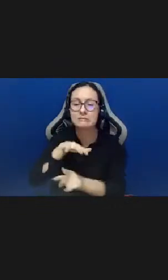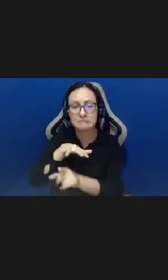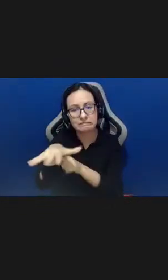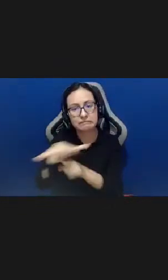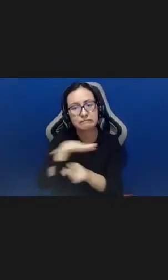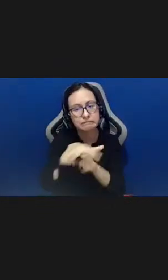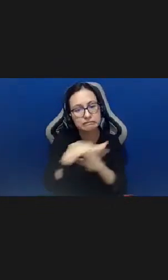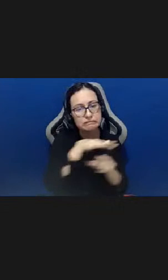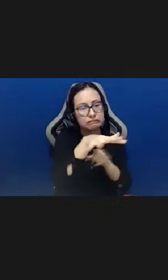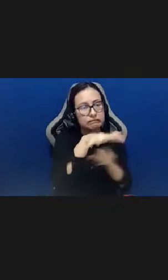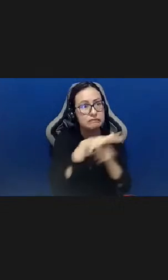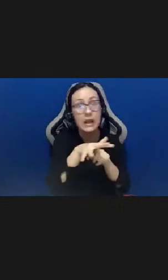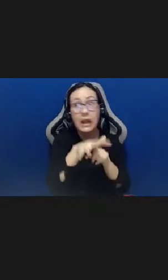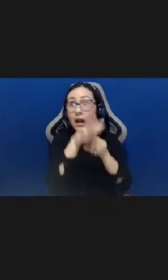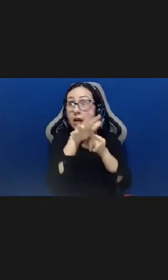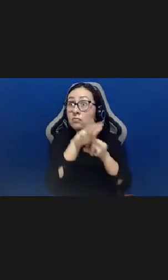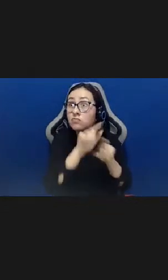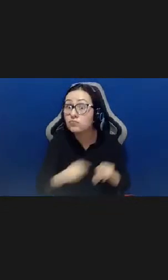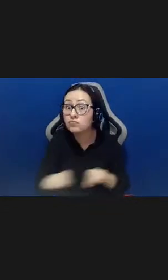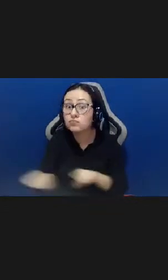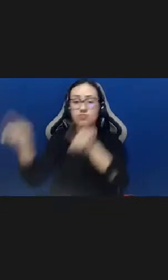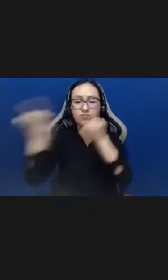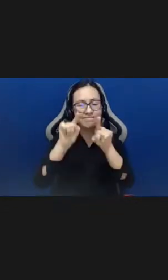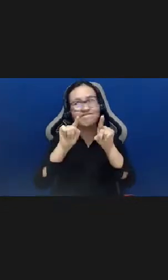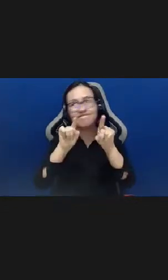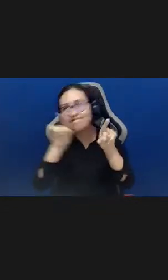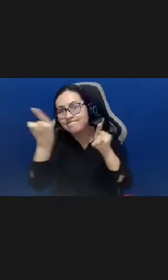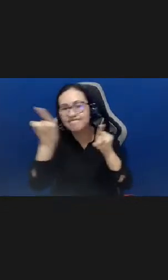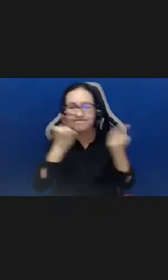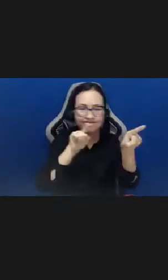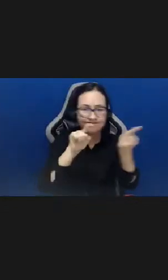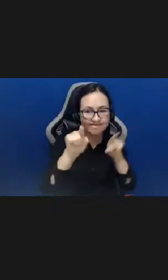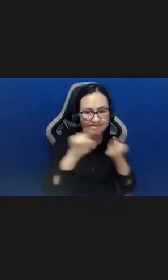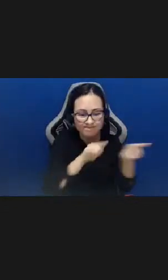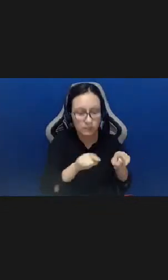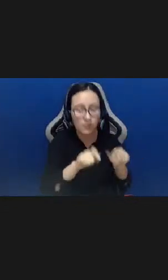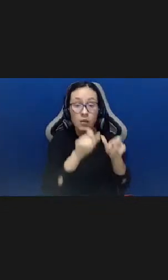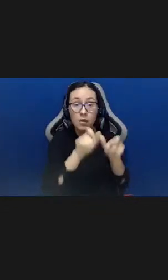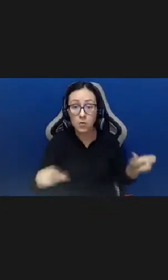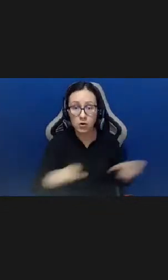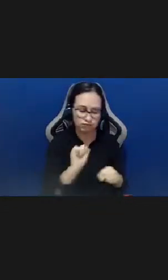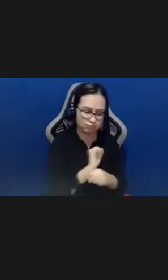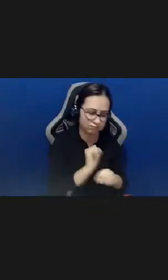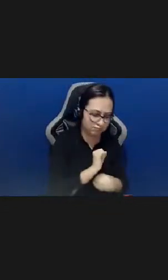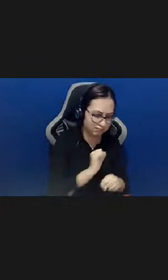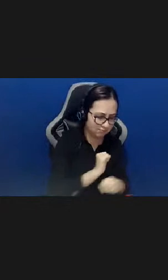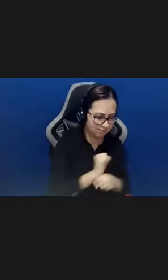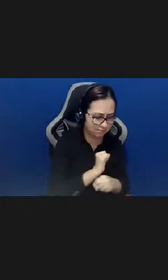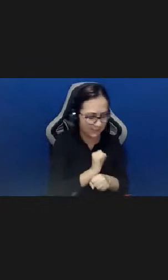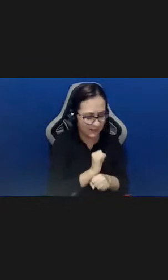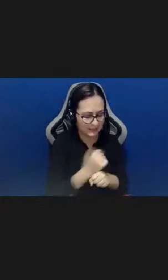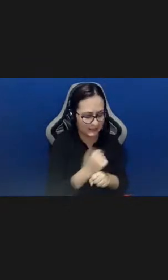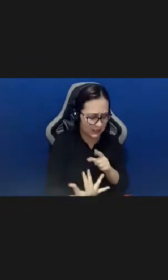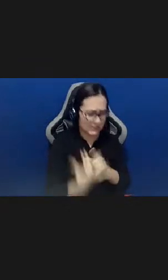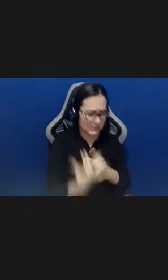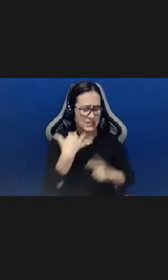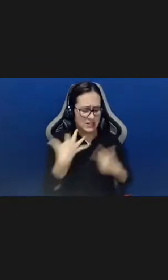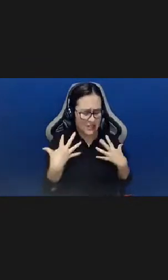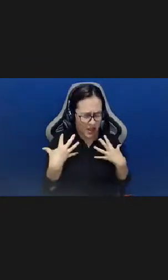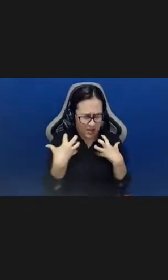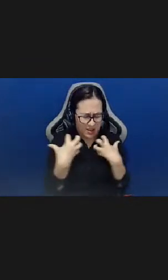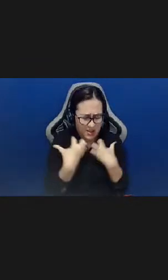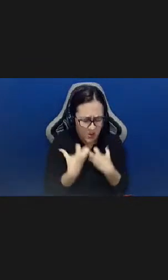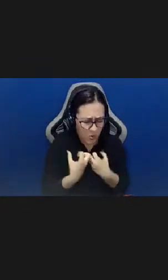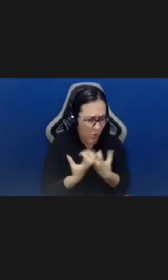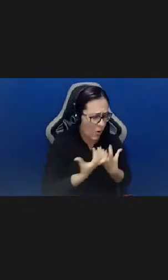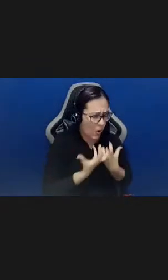will be subjected to stress-related disorders and trauma, depending on whether they got the virus, depending on whether they were at the front lines, etc.